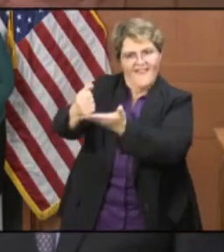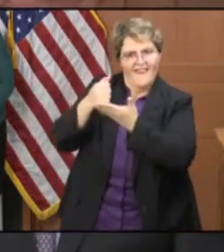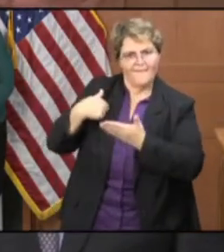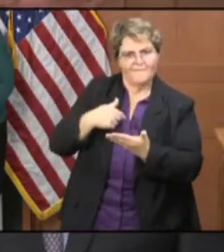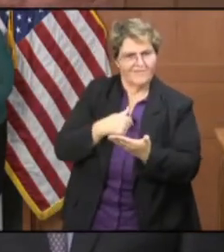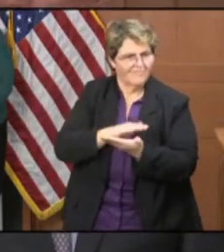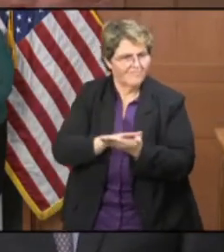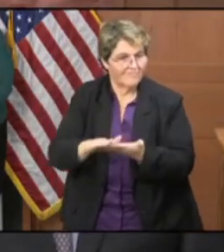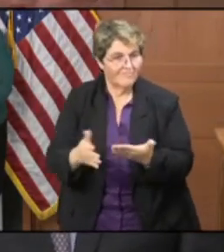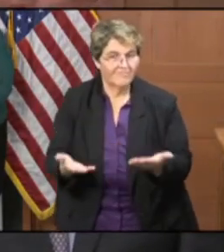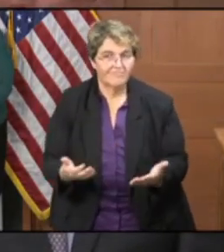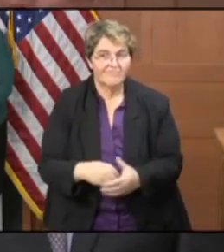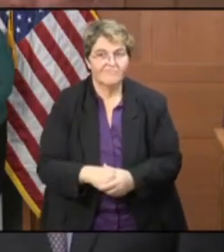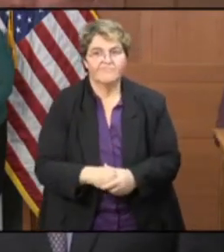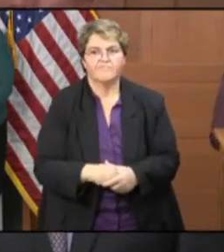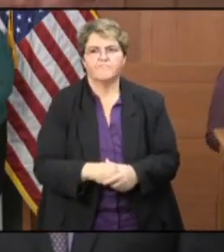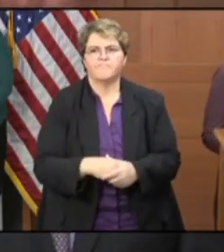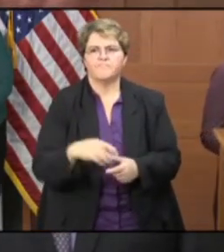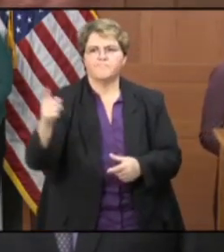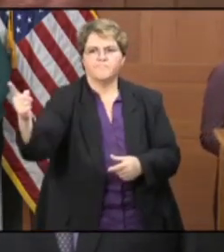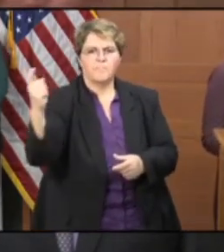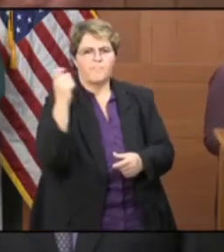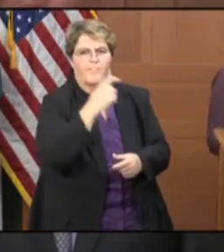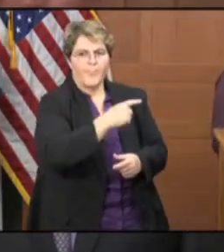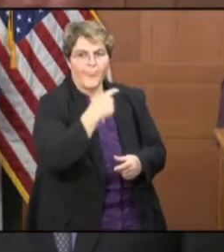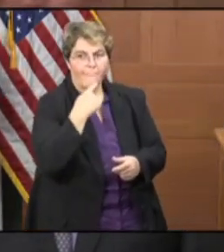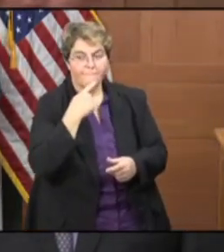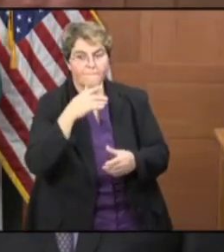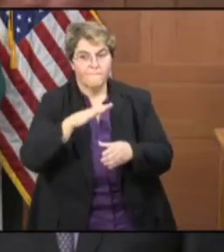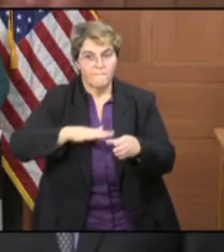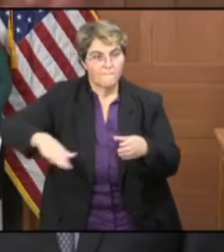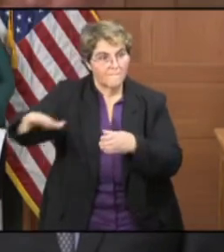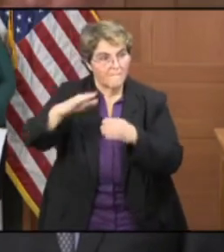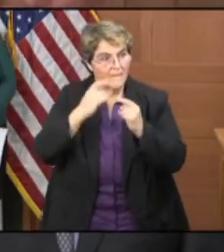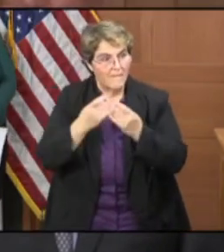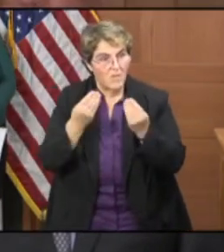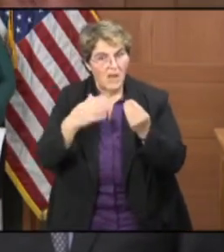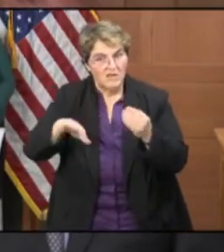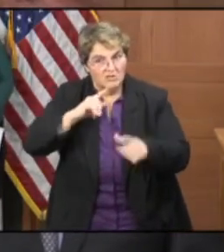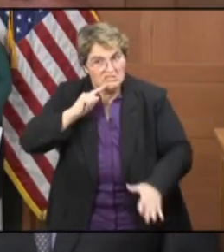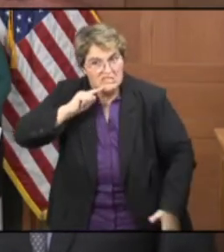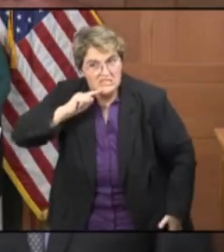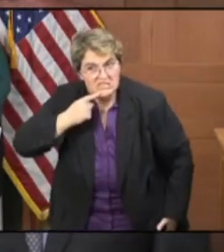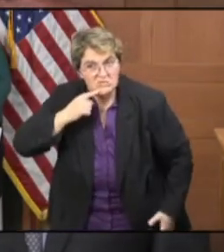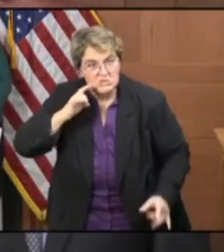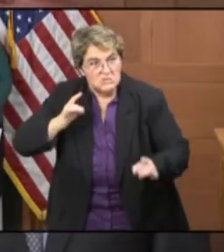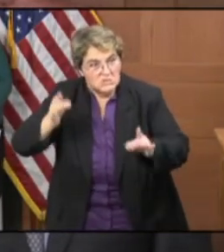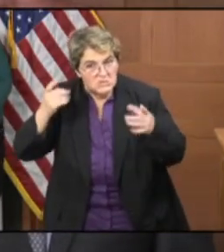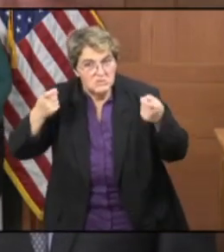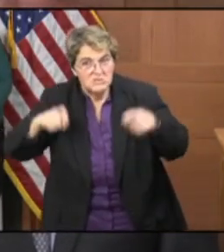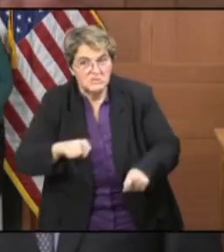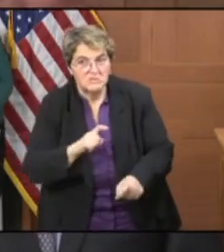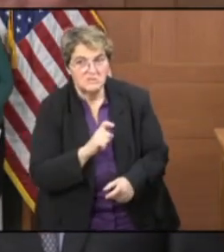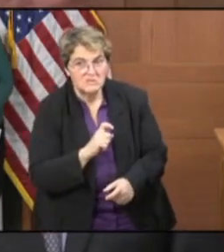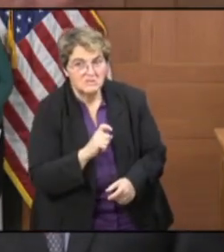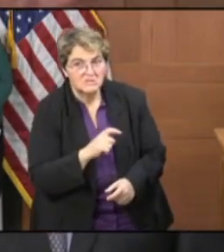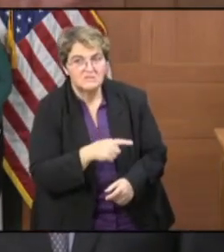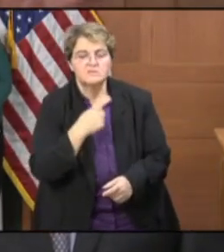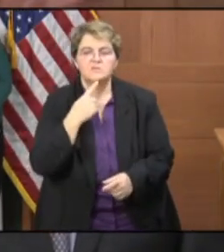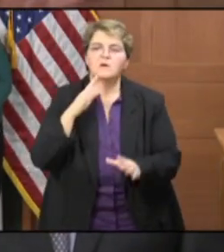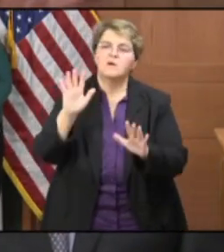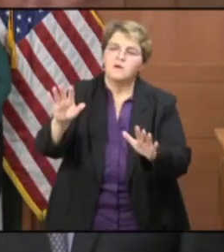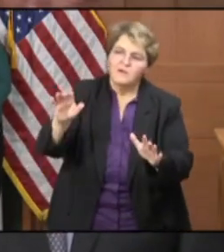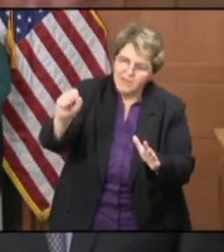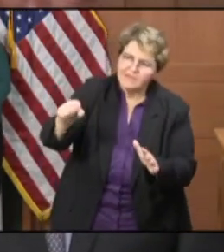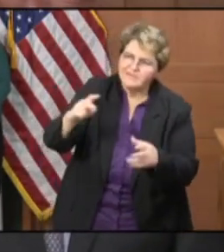there any properties at risk, homes, things like that? So with each of the incidents that we're responding to, of course, the consideration